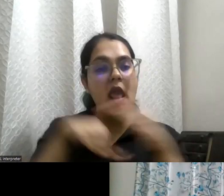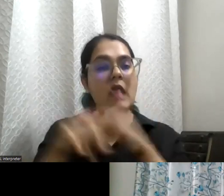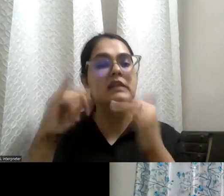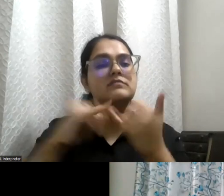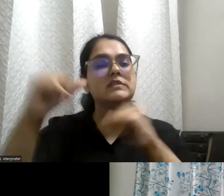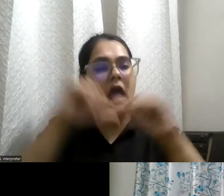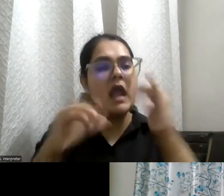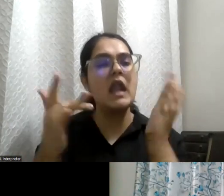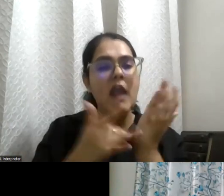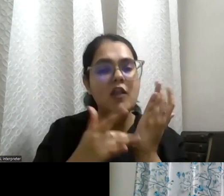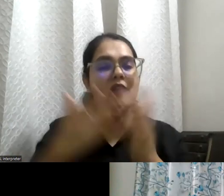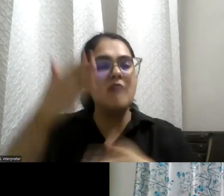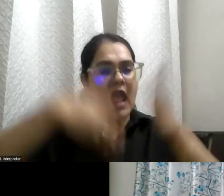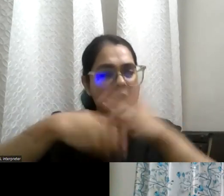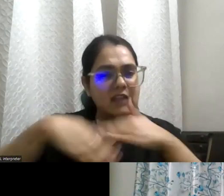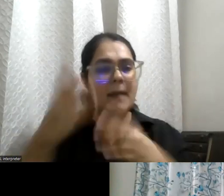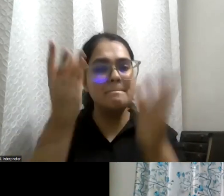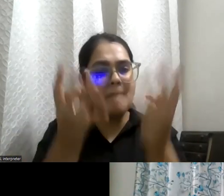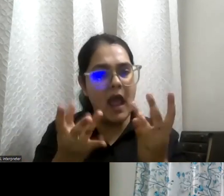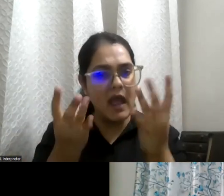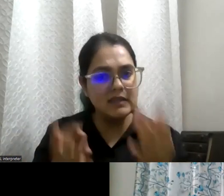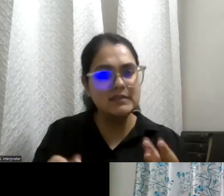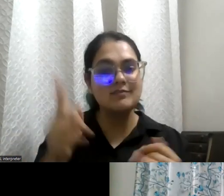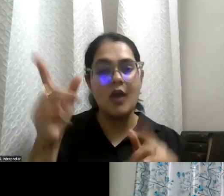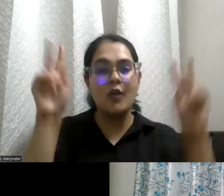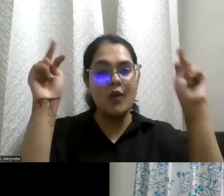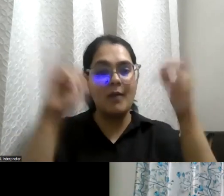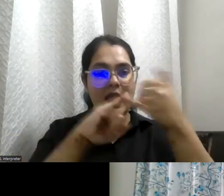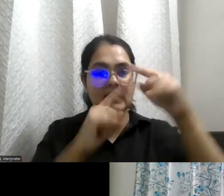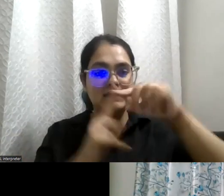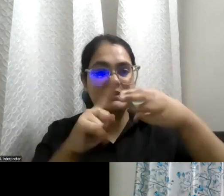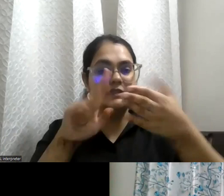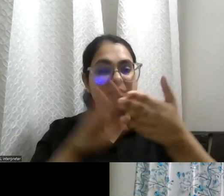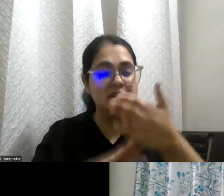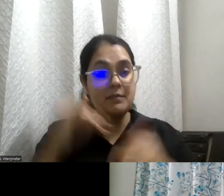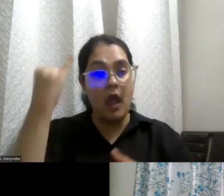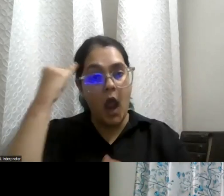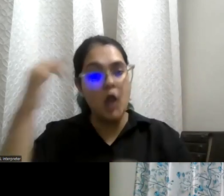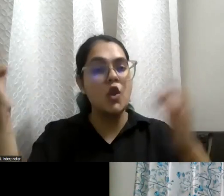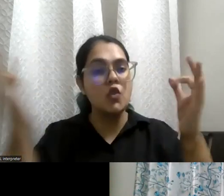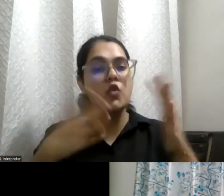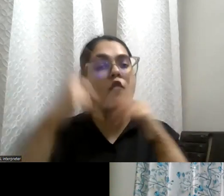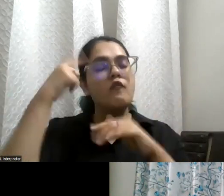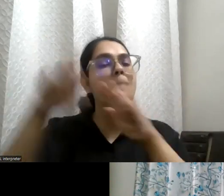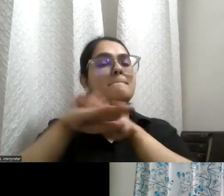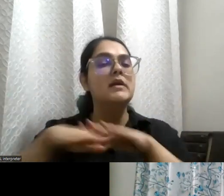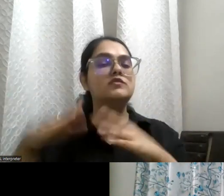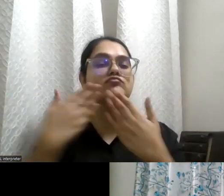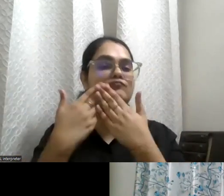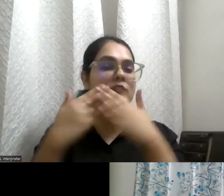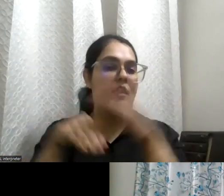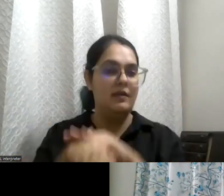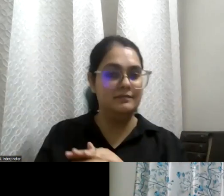technology, engineering, and mathematics, which we call STEM, and innovation among school students.